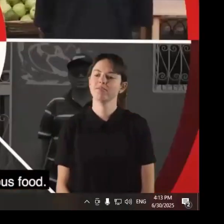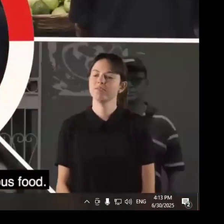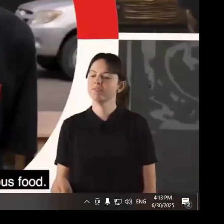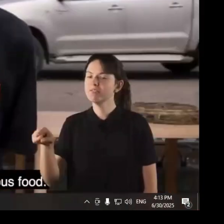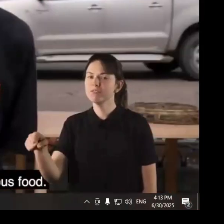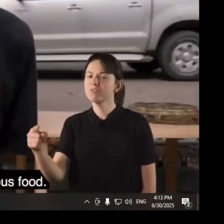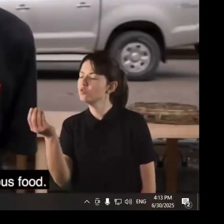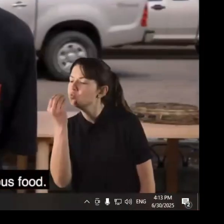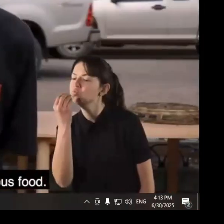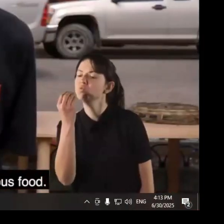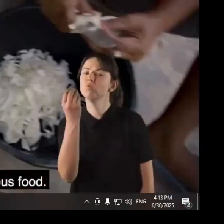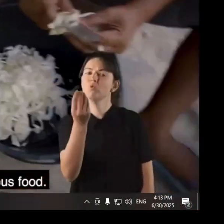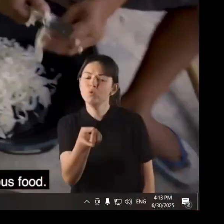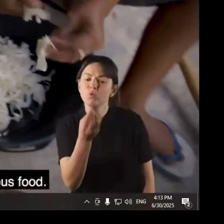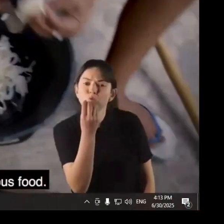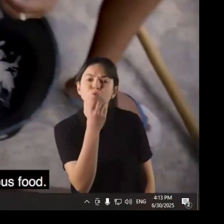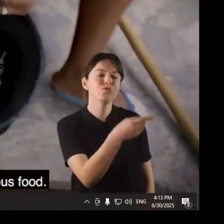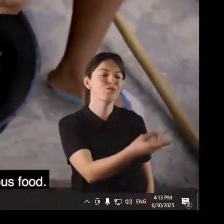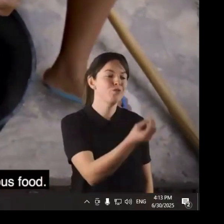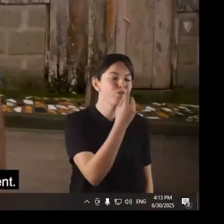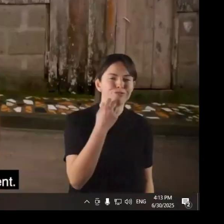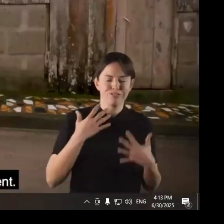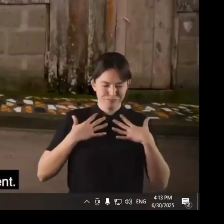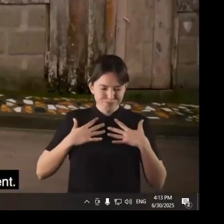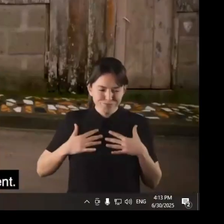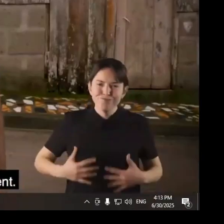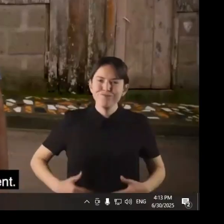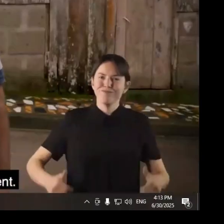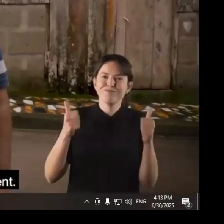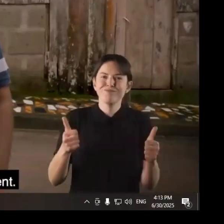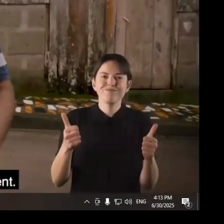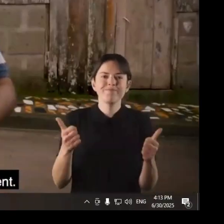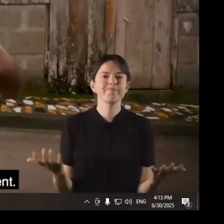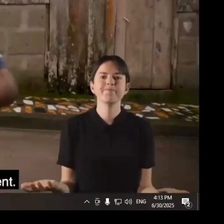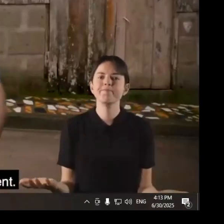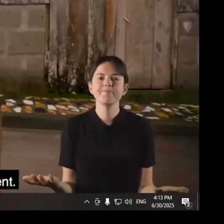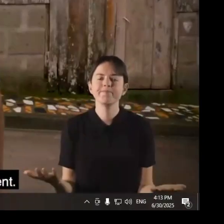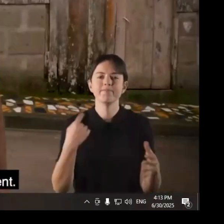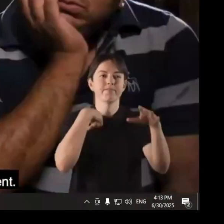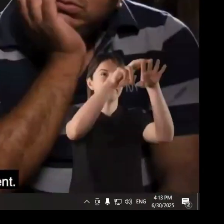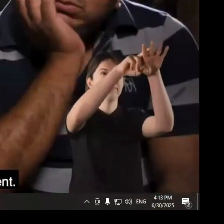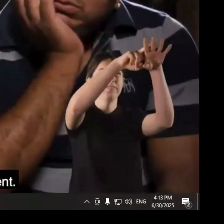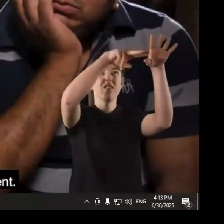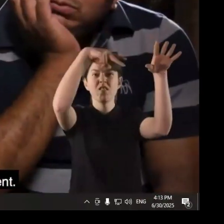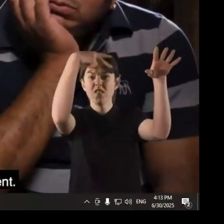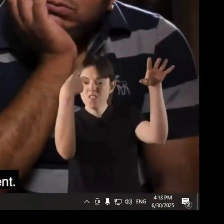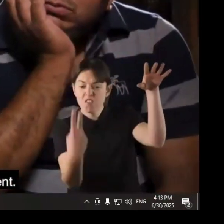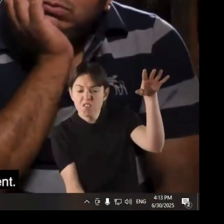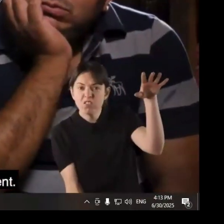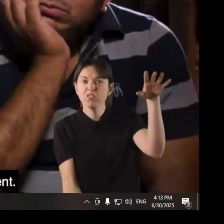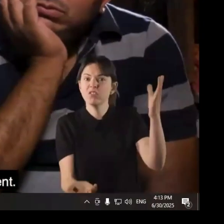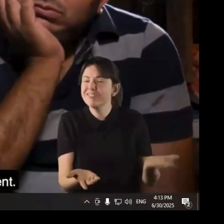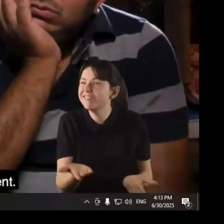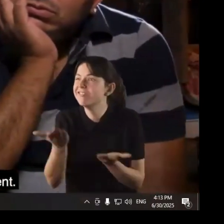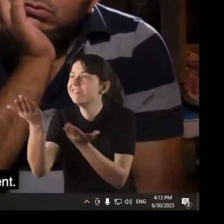I didn't have the opportunity to eat nutritious food. I had an accident, and my family couldn't afford